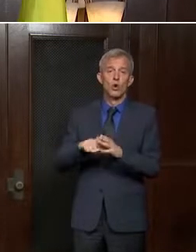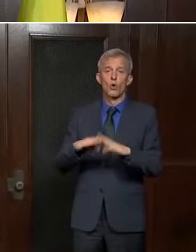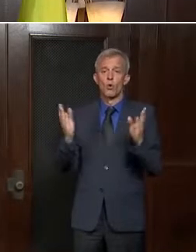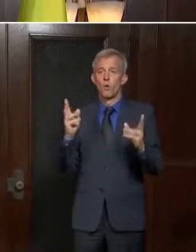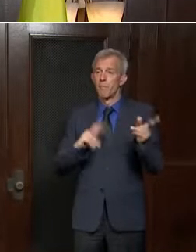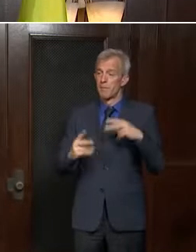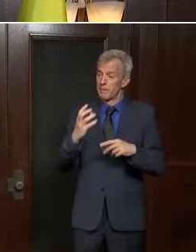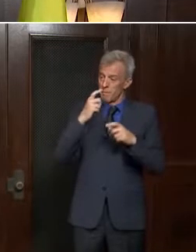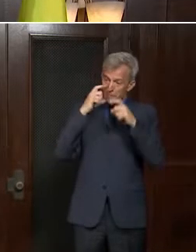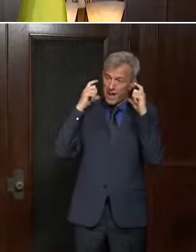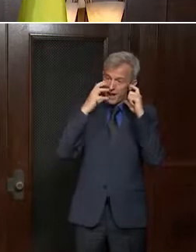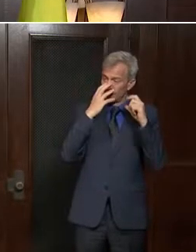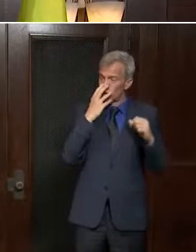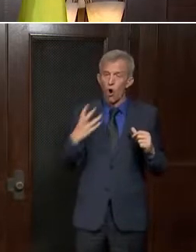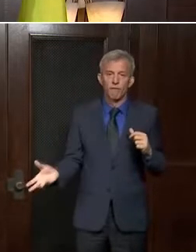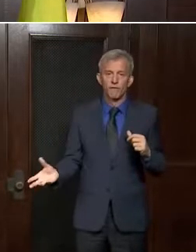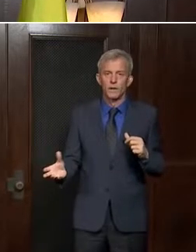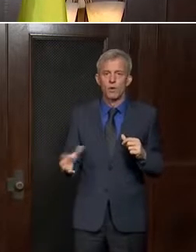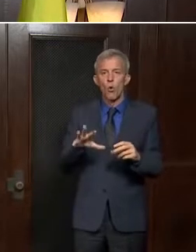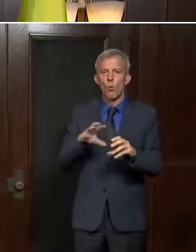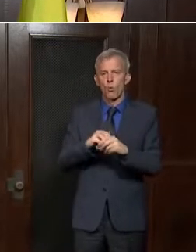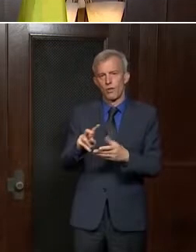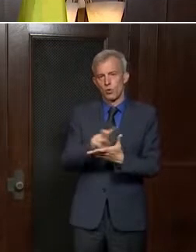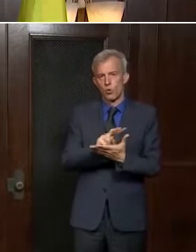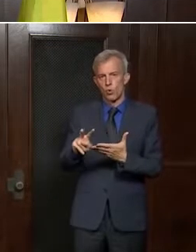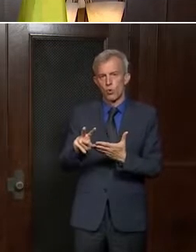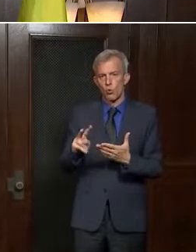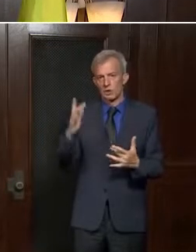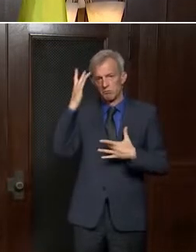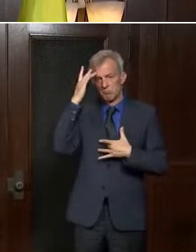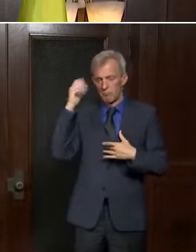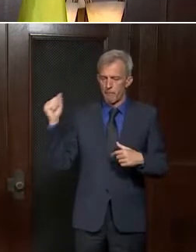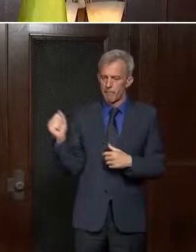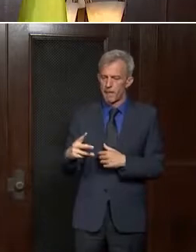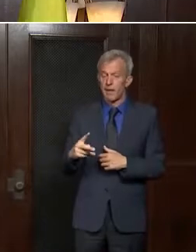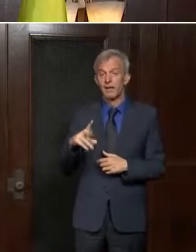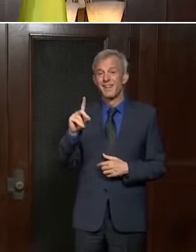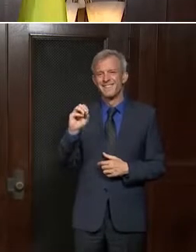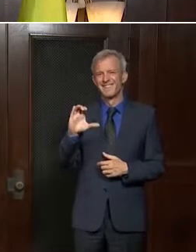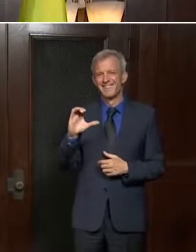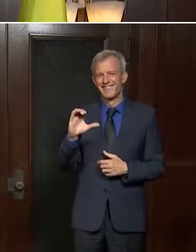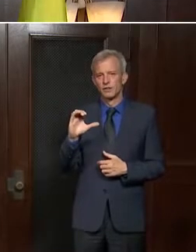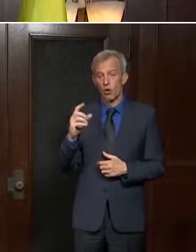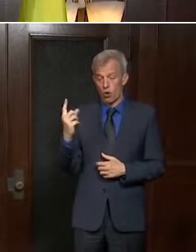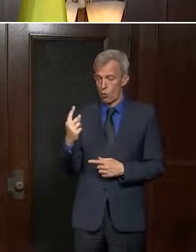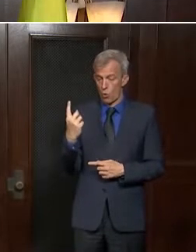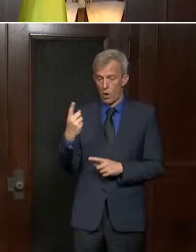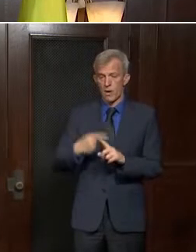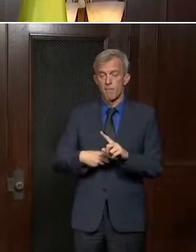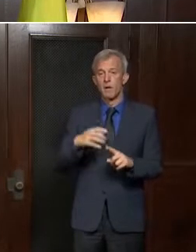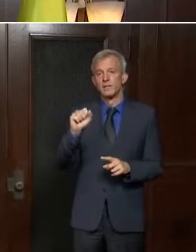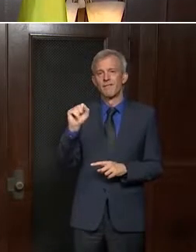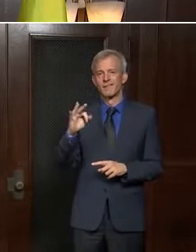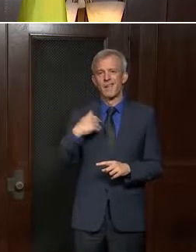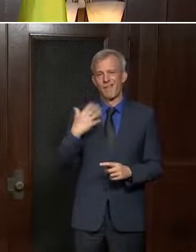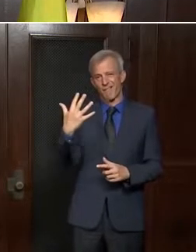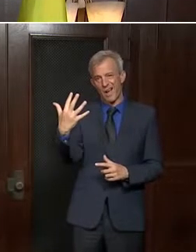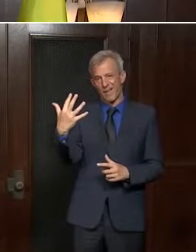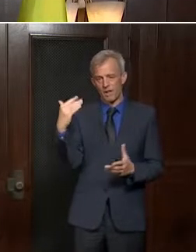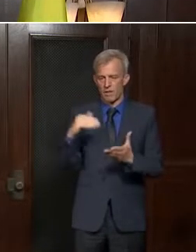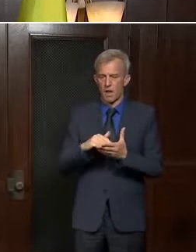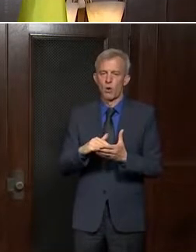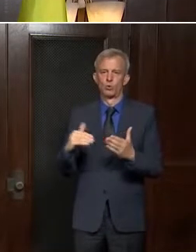their masks. And within 2 weeks, the flu was back, and in December alone, San Francisco had 5,000 new